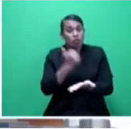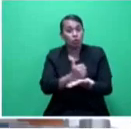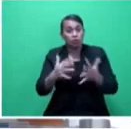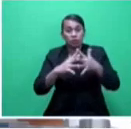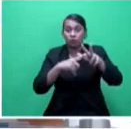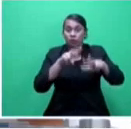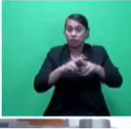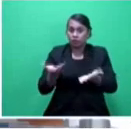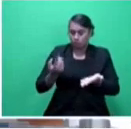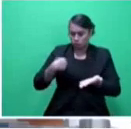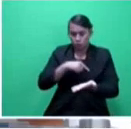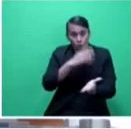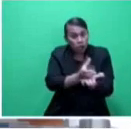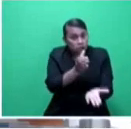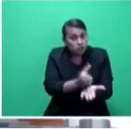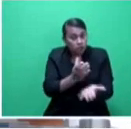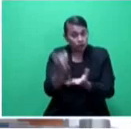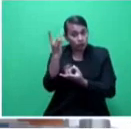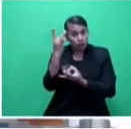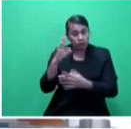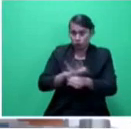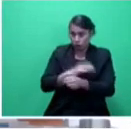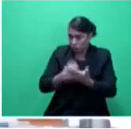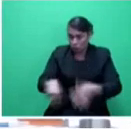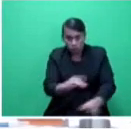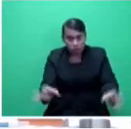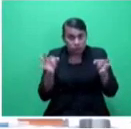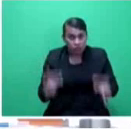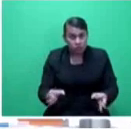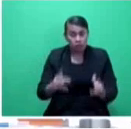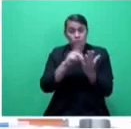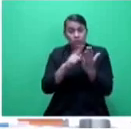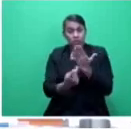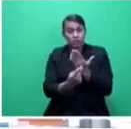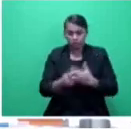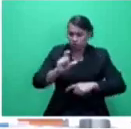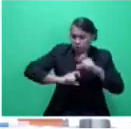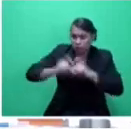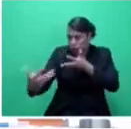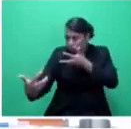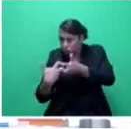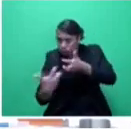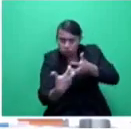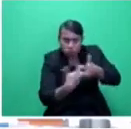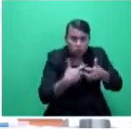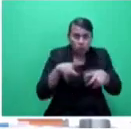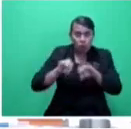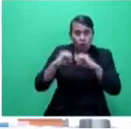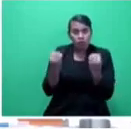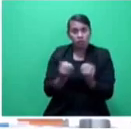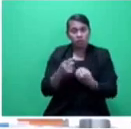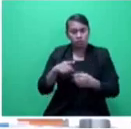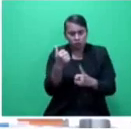make that decisions on projects based on the capacity within the organization and also outside in the private sector to ensure